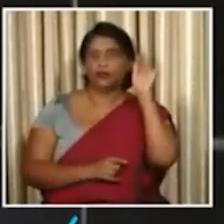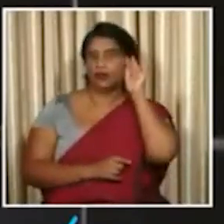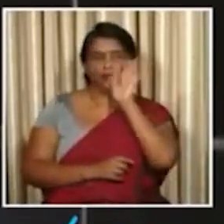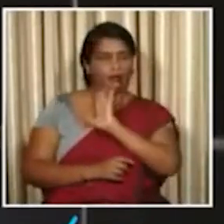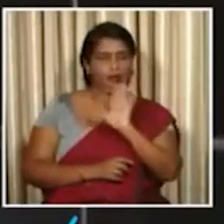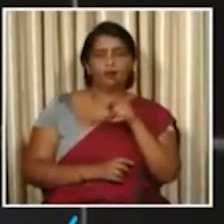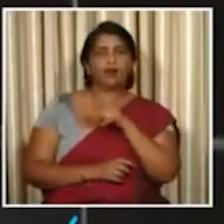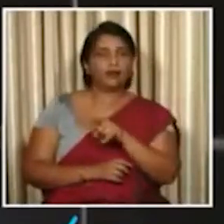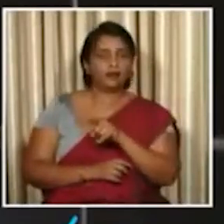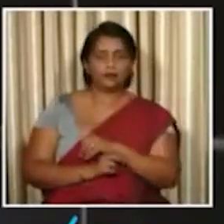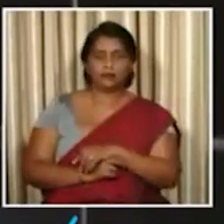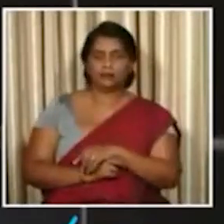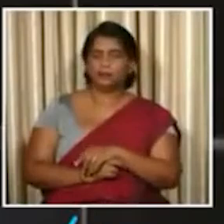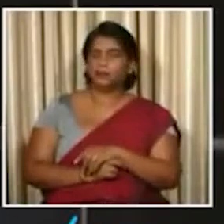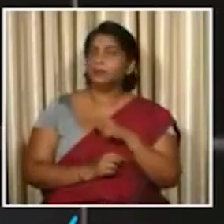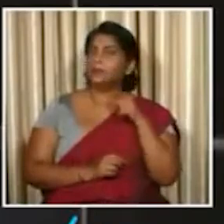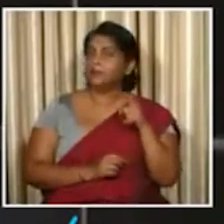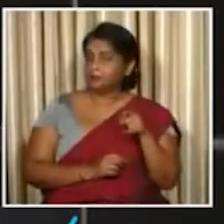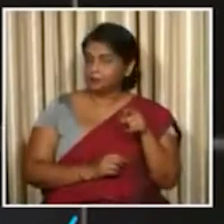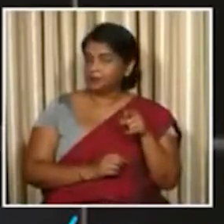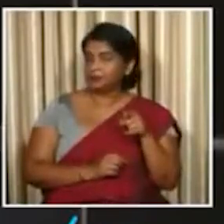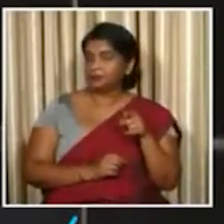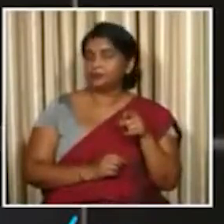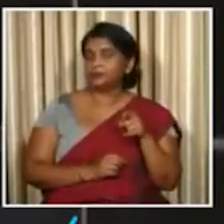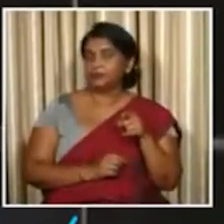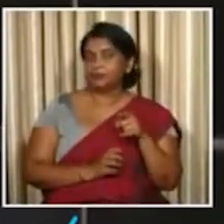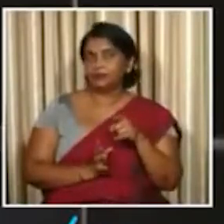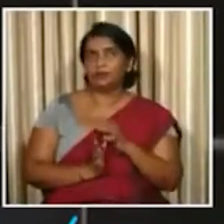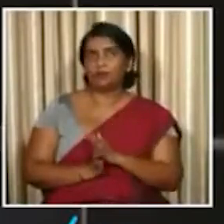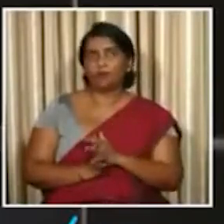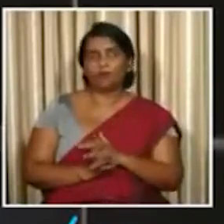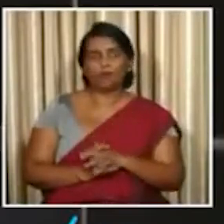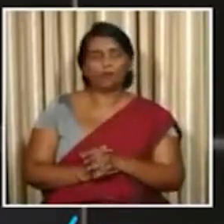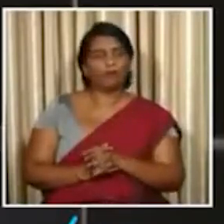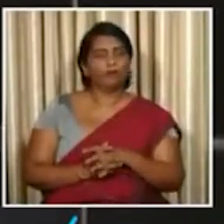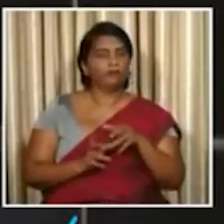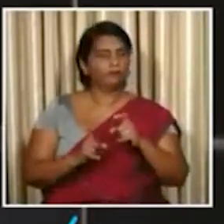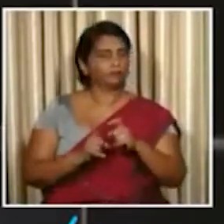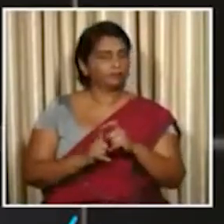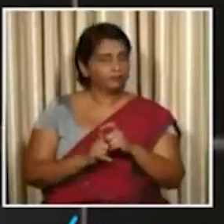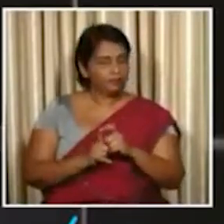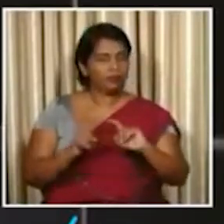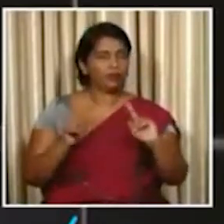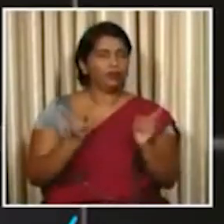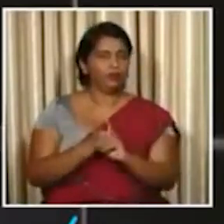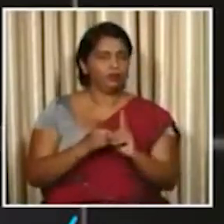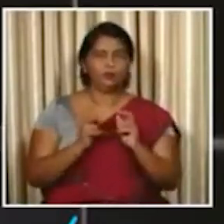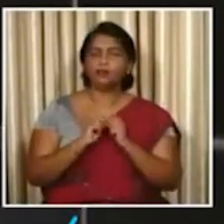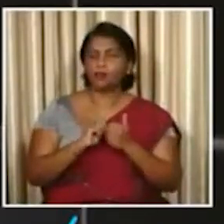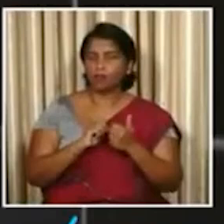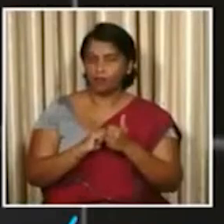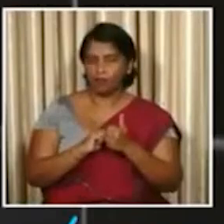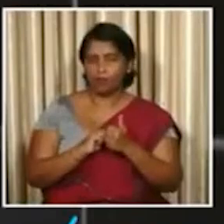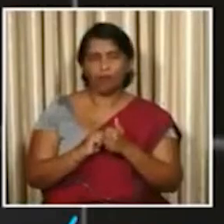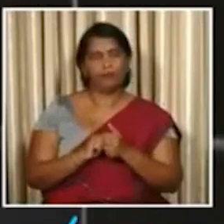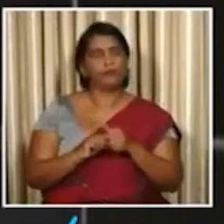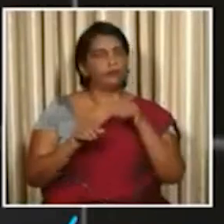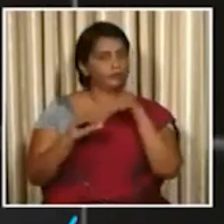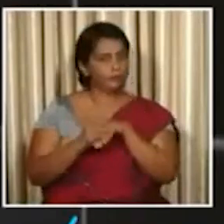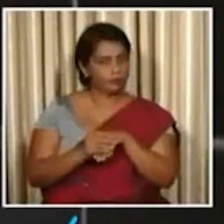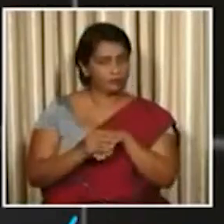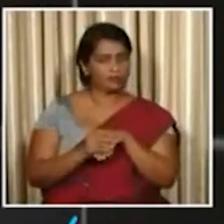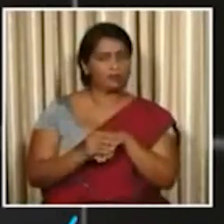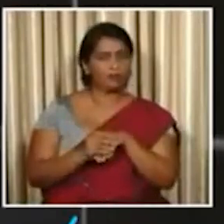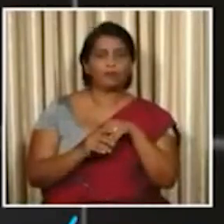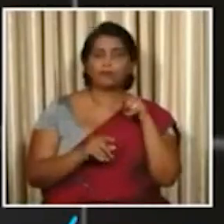Netanyahu's brutal military onslaught indicate beyond any shadow of doubt that the US is making the people of Gaza